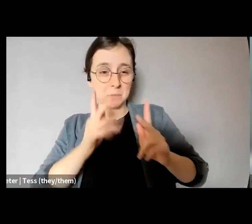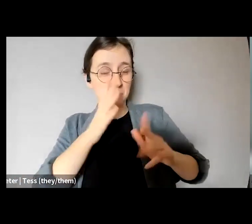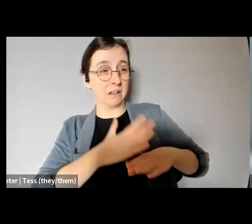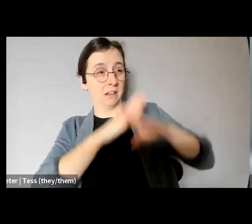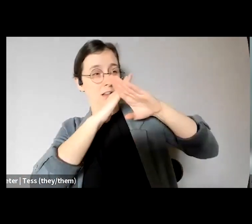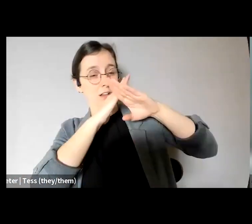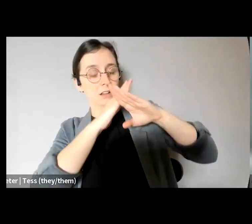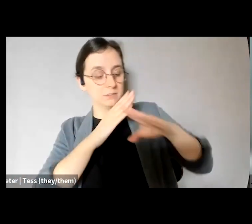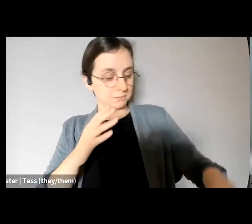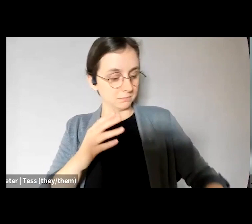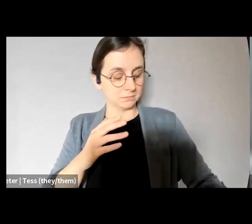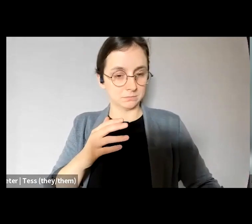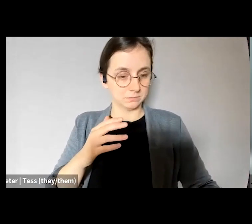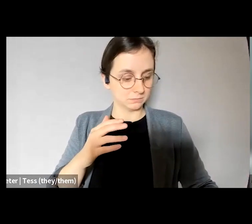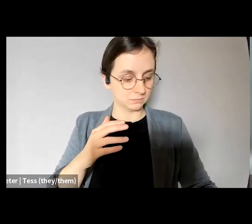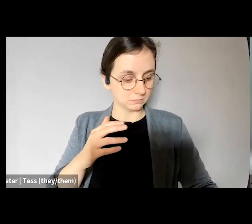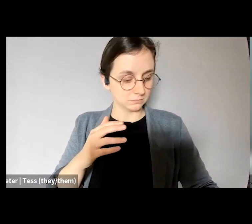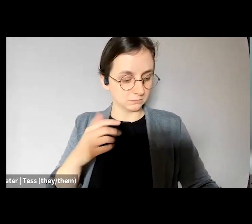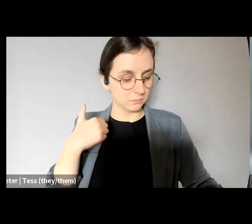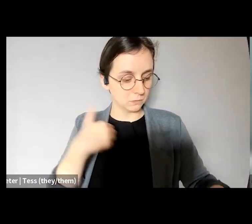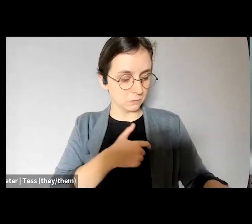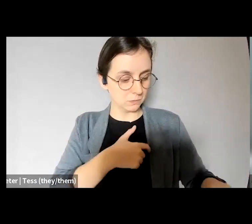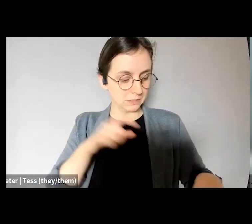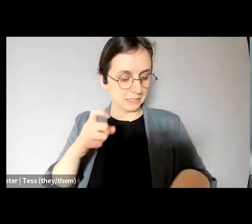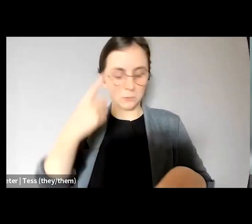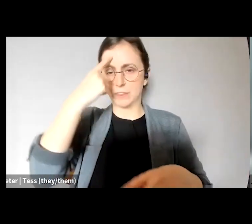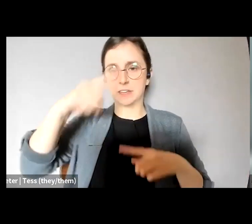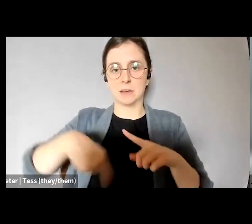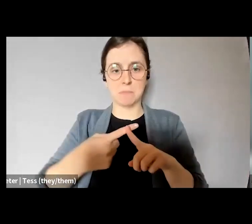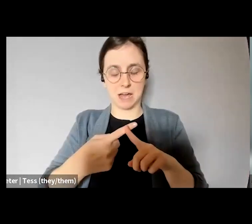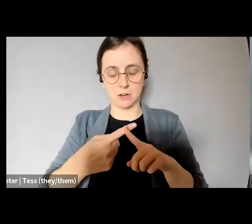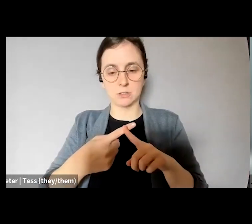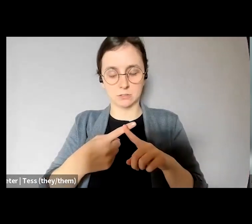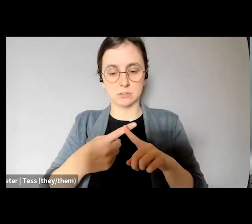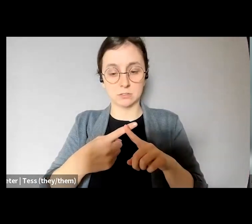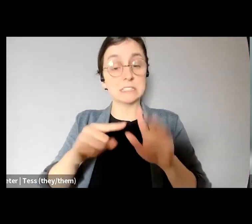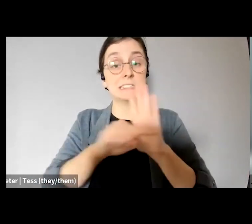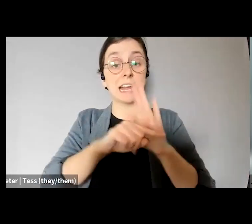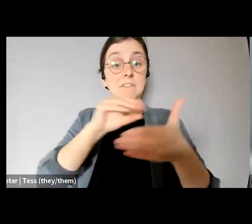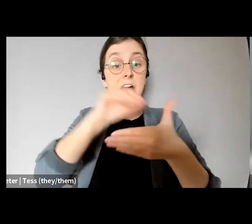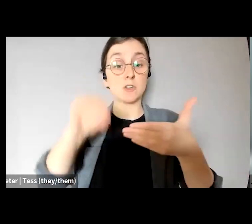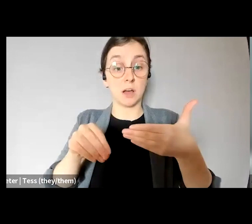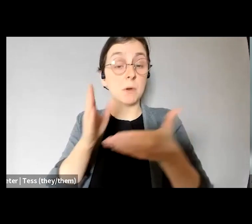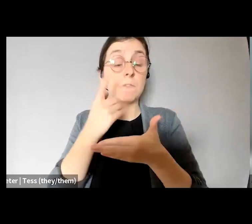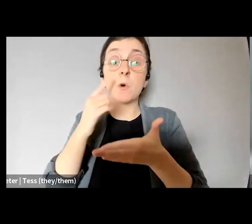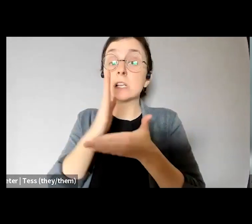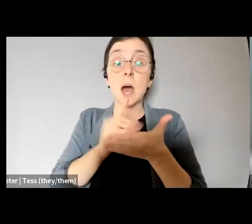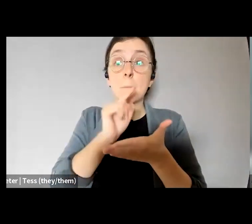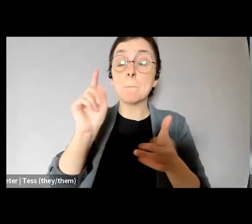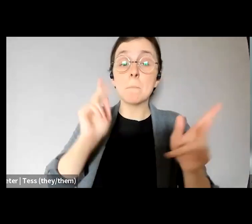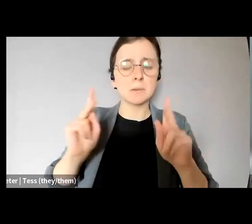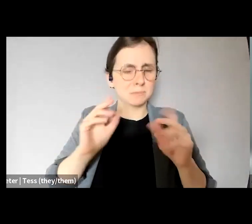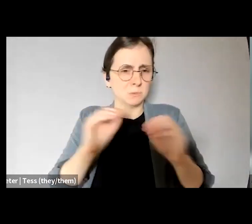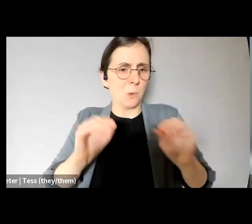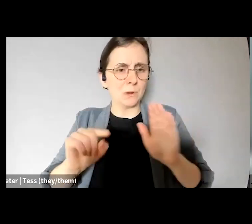about what are the particular negative outcomes. I think for some individuals, there's no particular hesitation. They're seeking help and they're